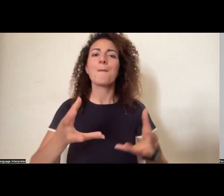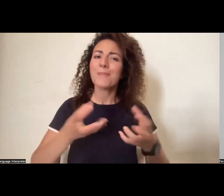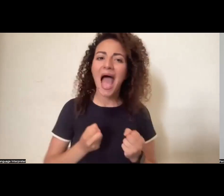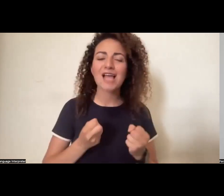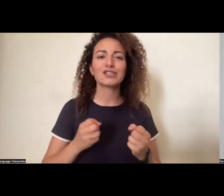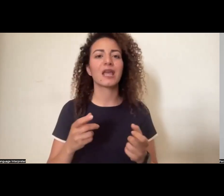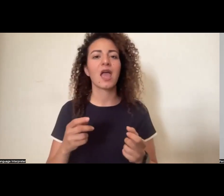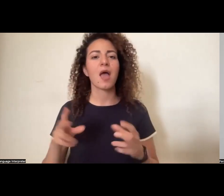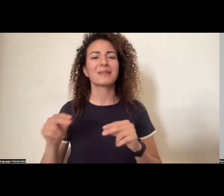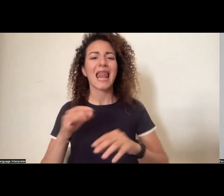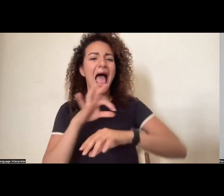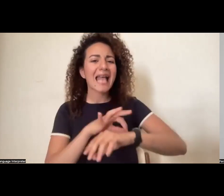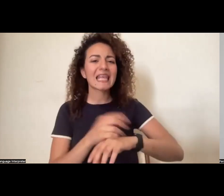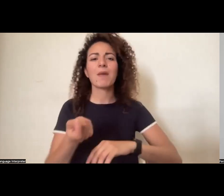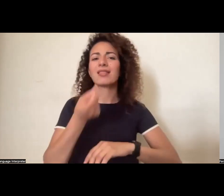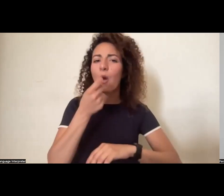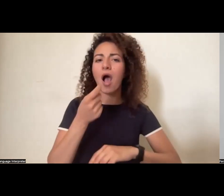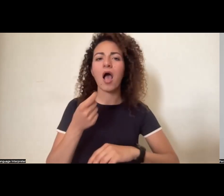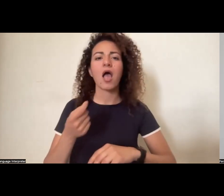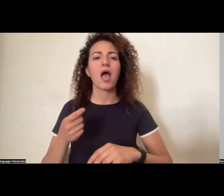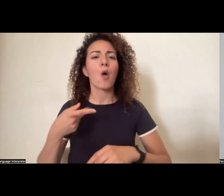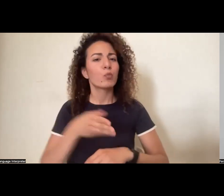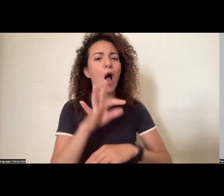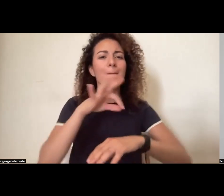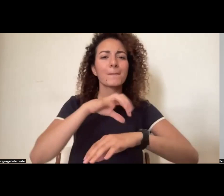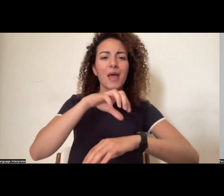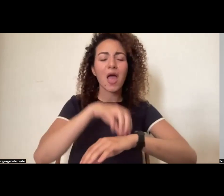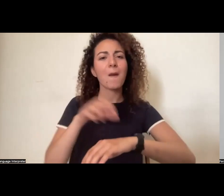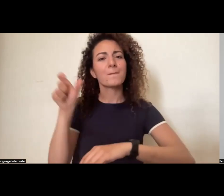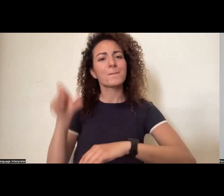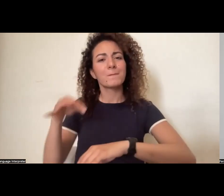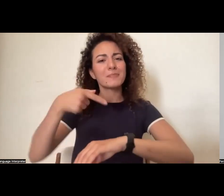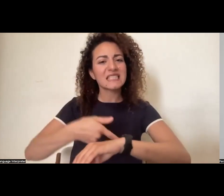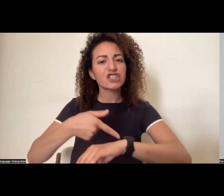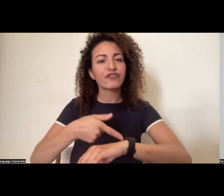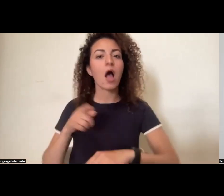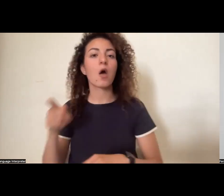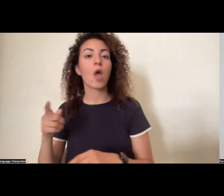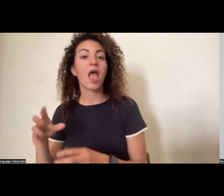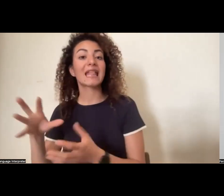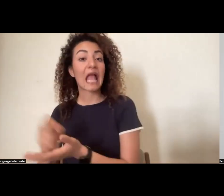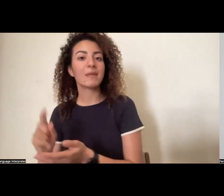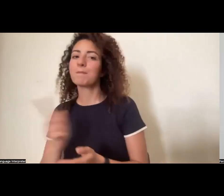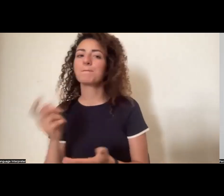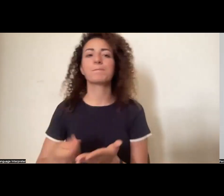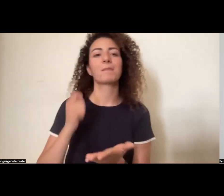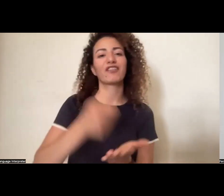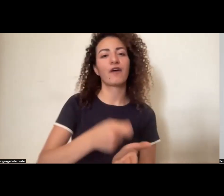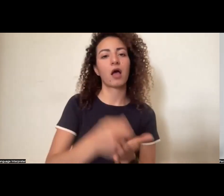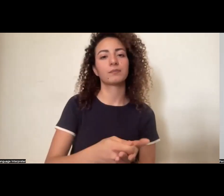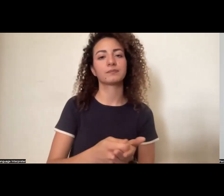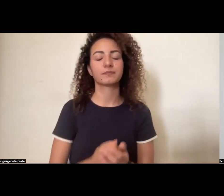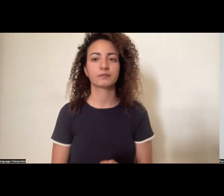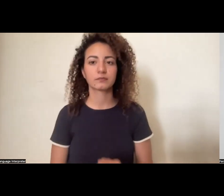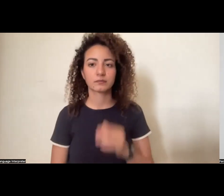social protection that the National Social Security Fund was providing before the crisis, it was providing that through labor unions. And